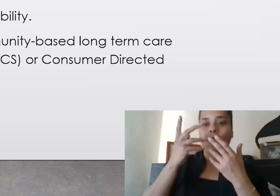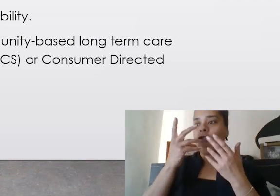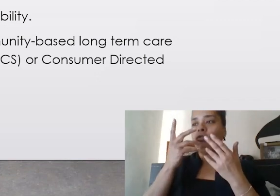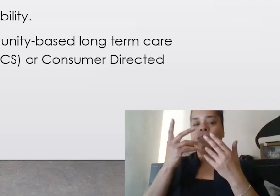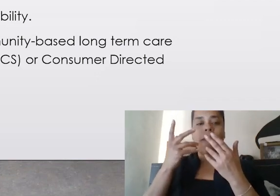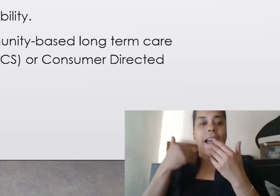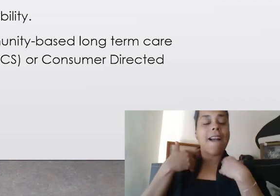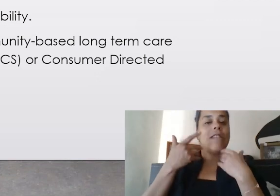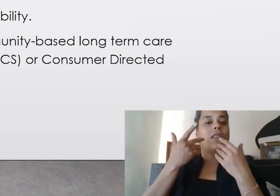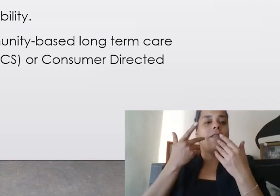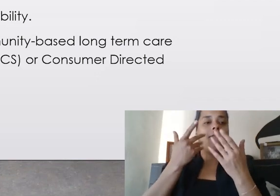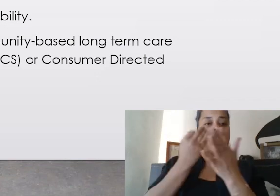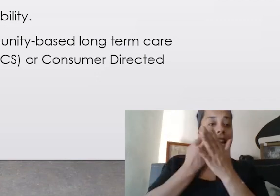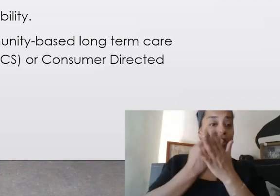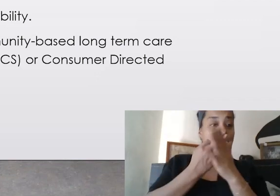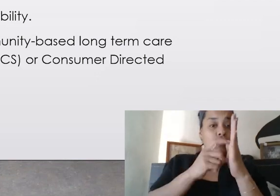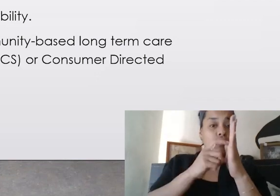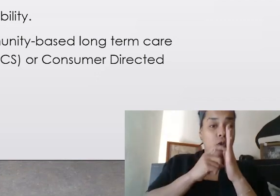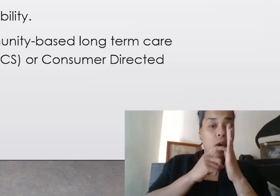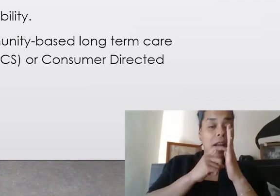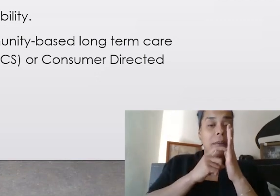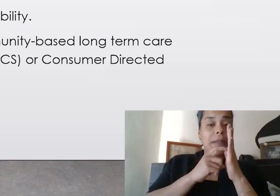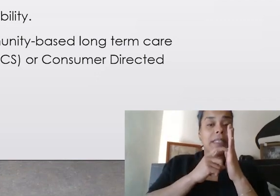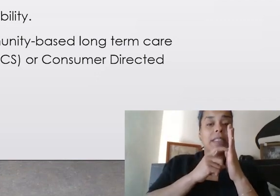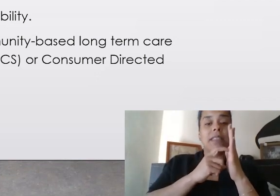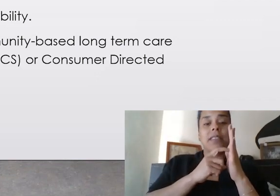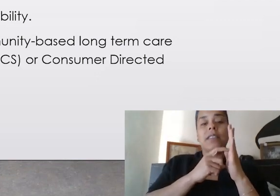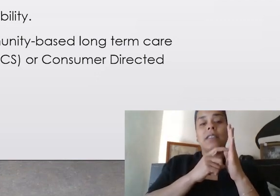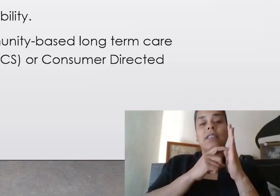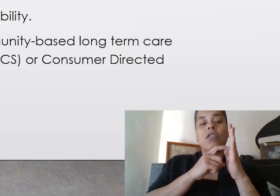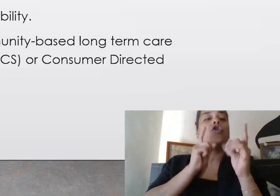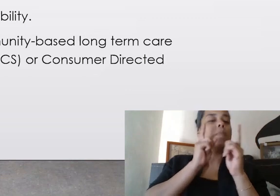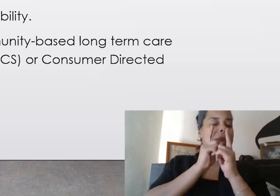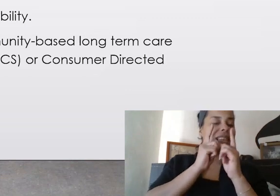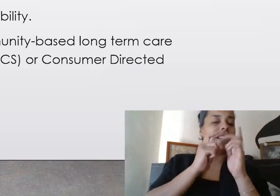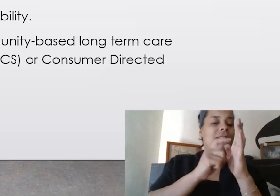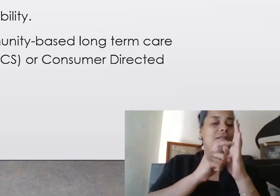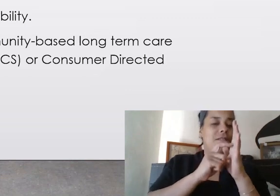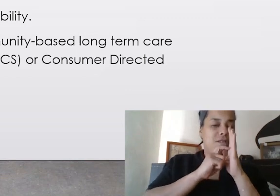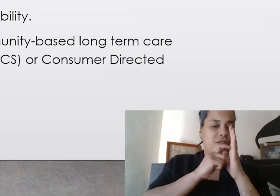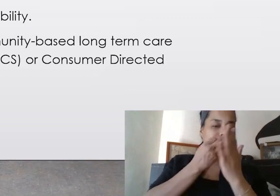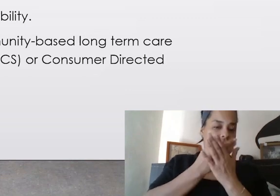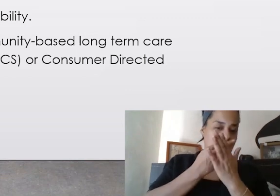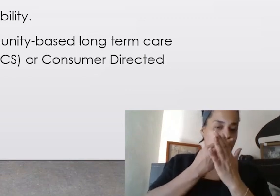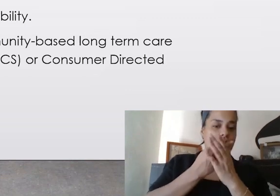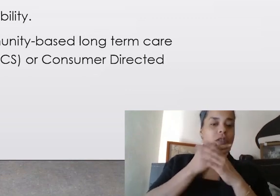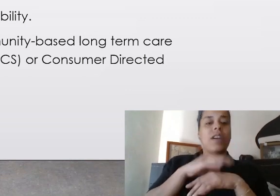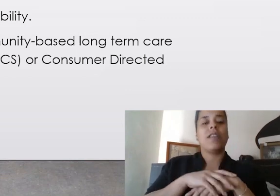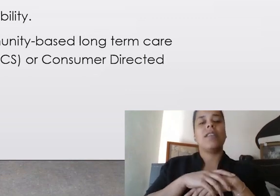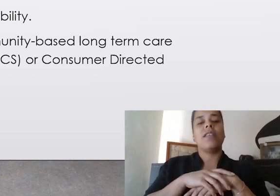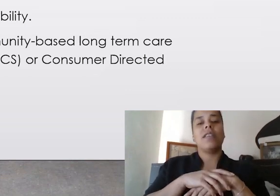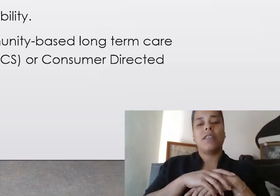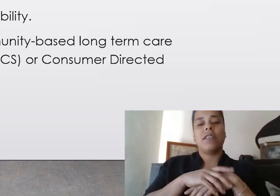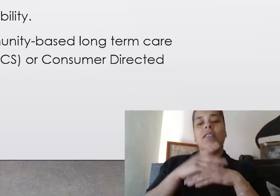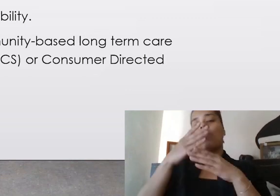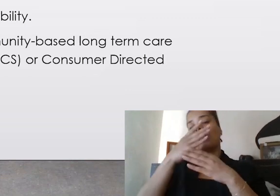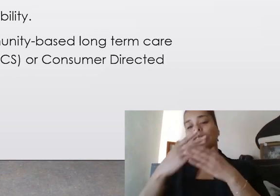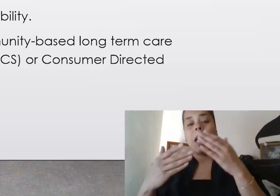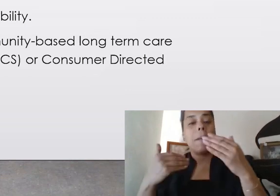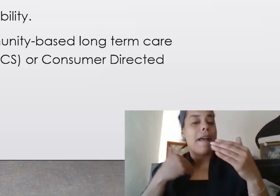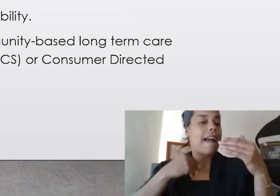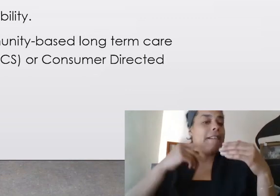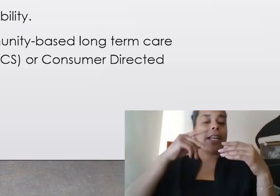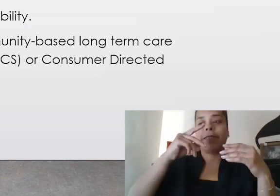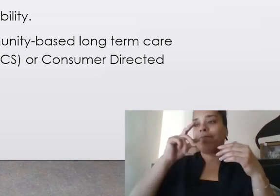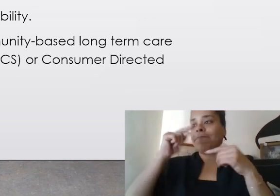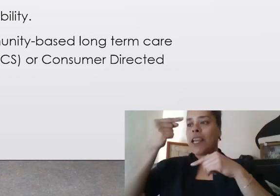and you need a secondary insurance, usually individuals who have Medicare both have Medicare and Medicaid.